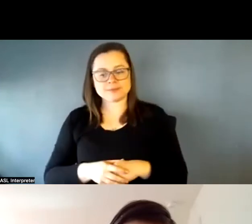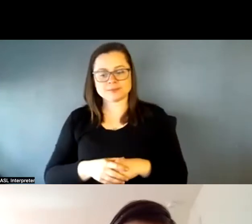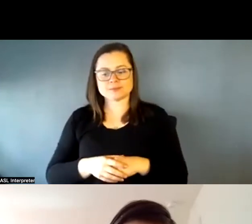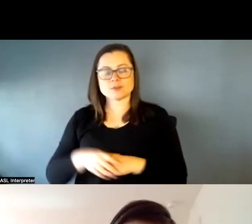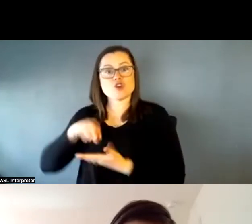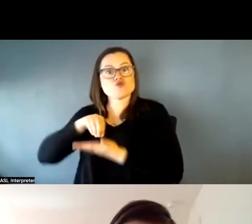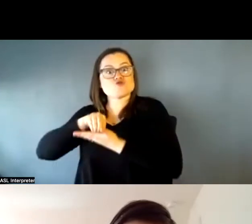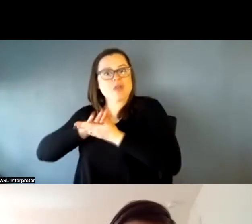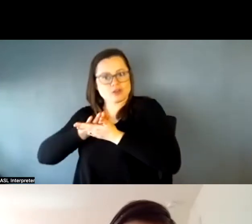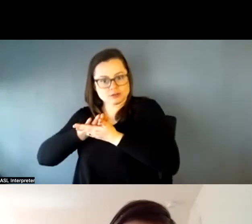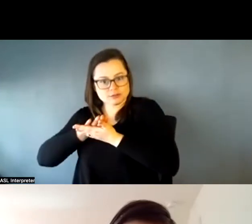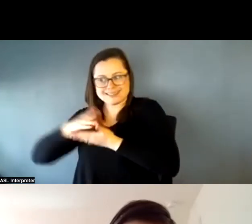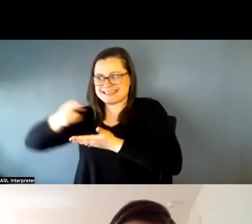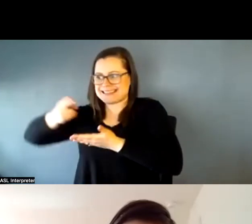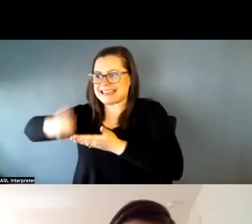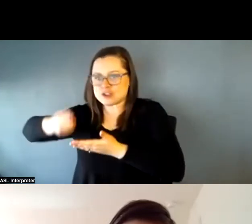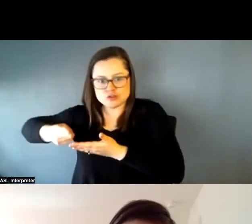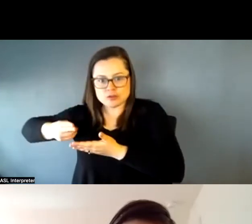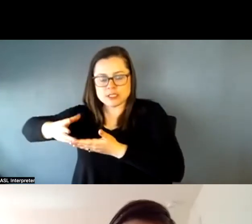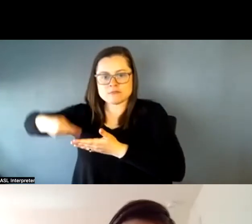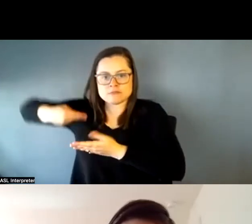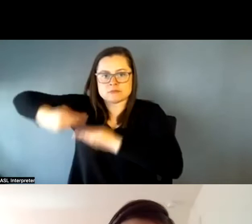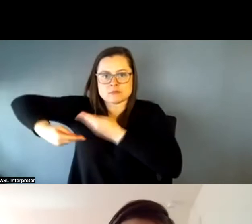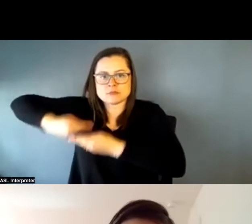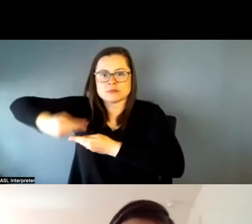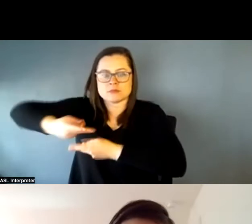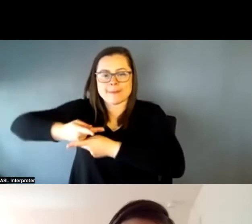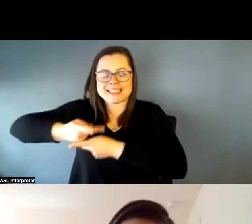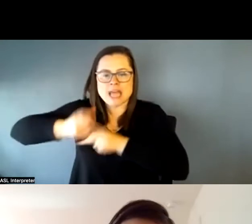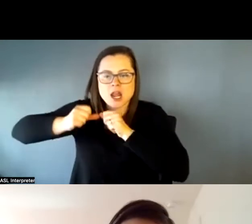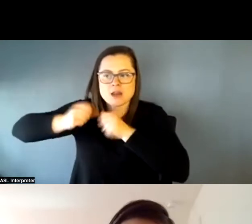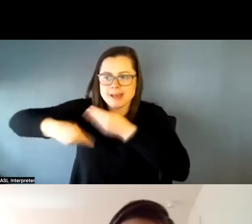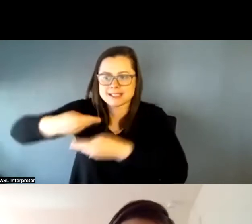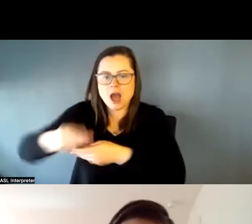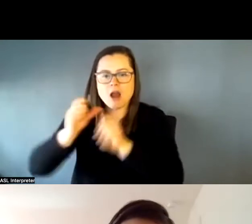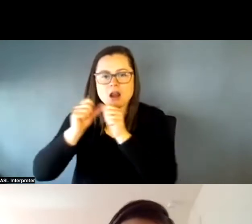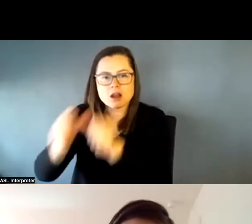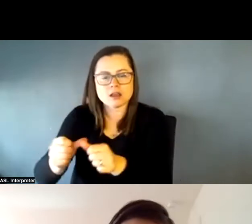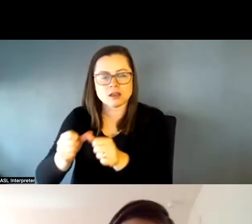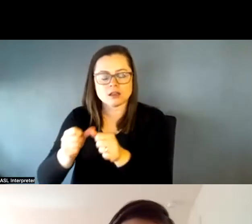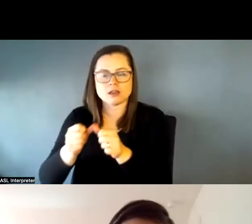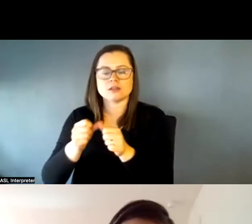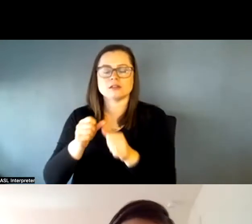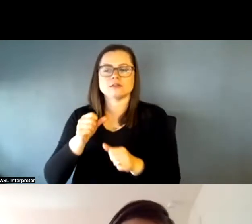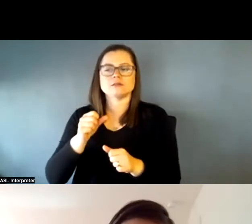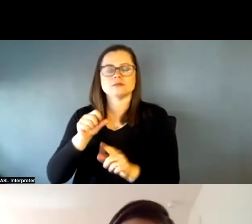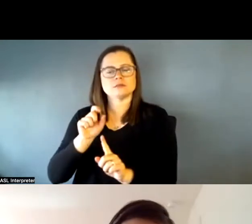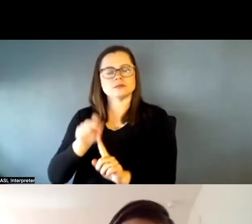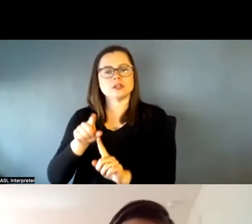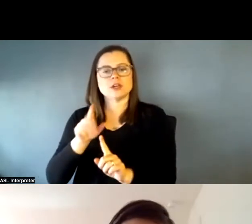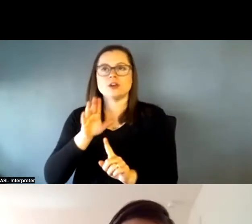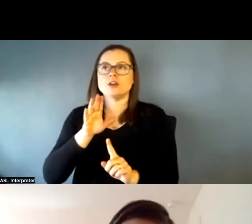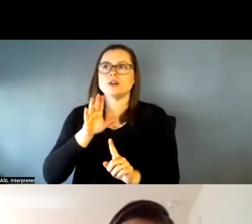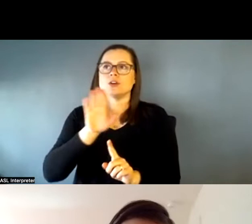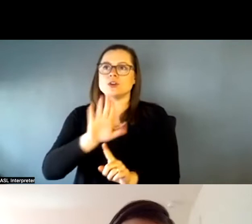maintained, I mean, how, in terms of how you understand the relationship of your, you know,